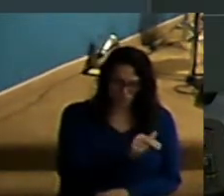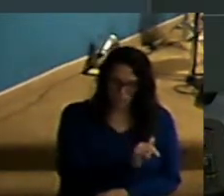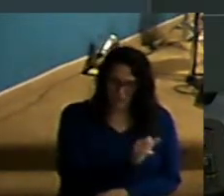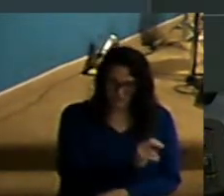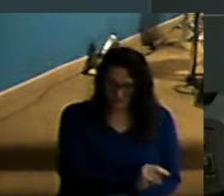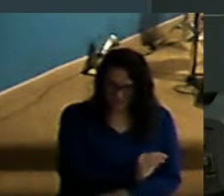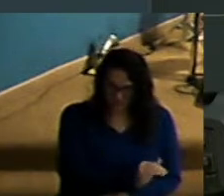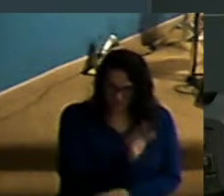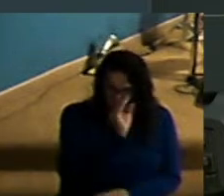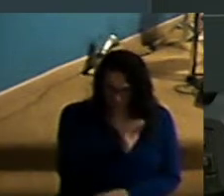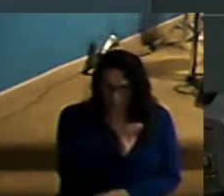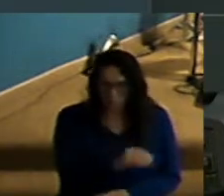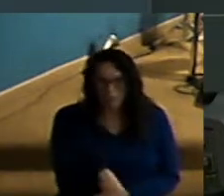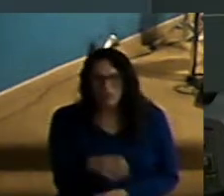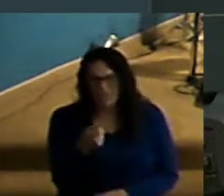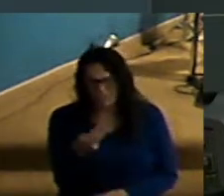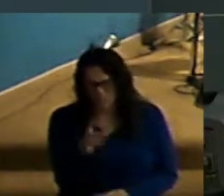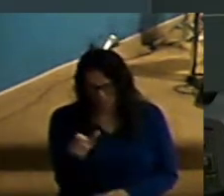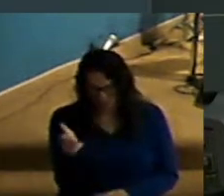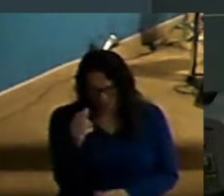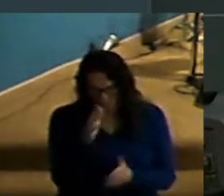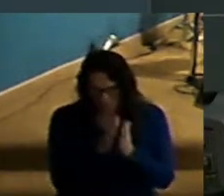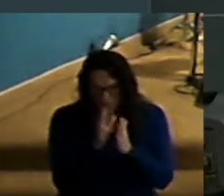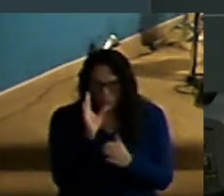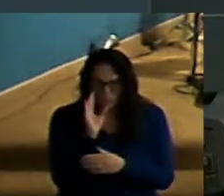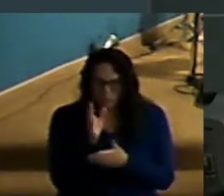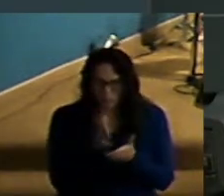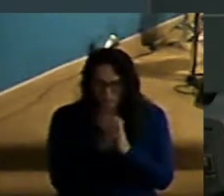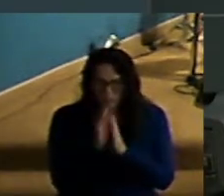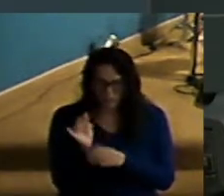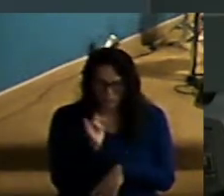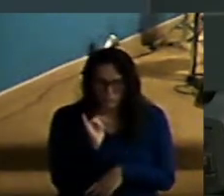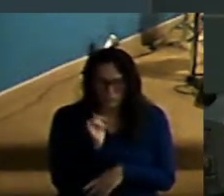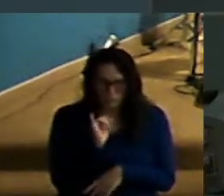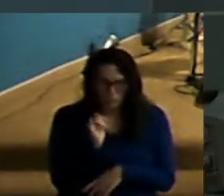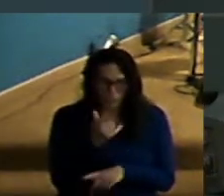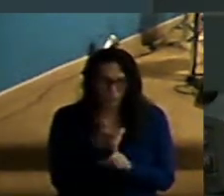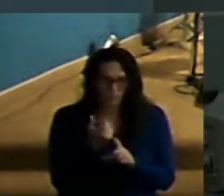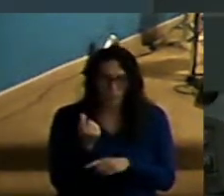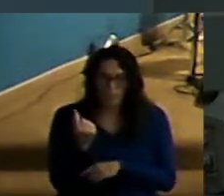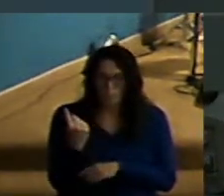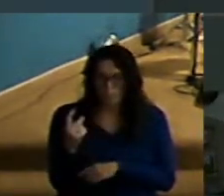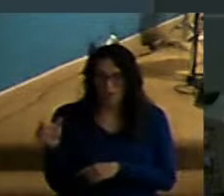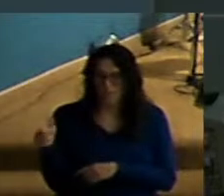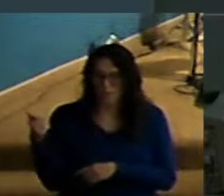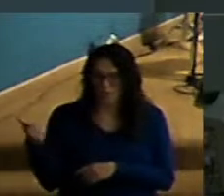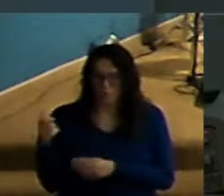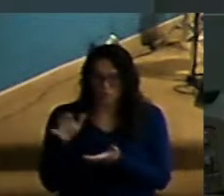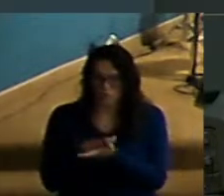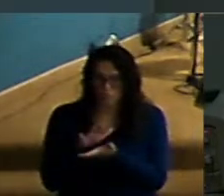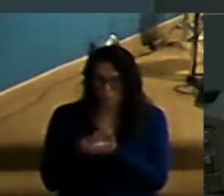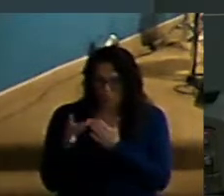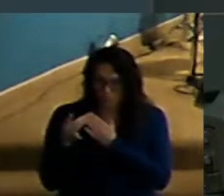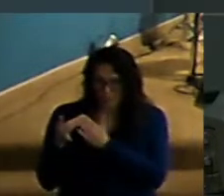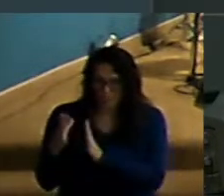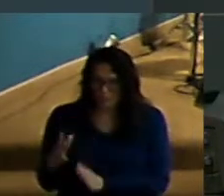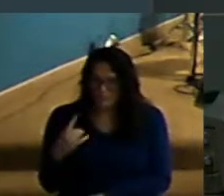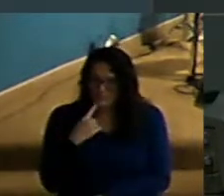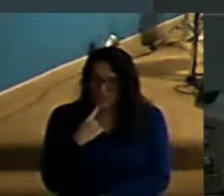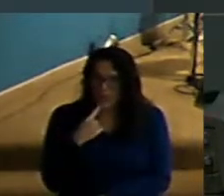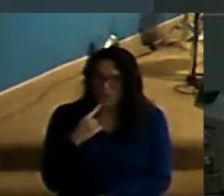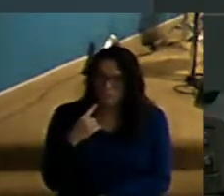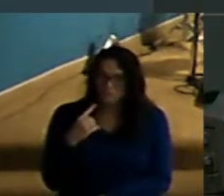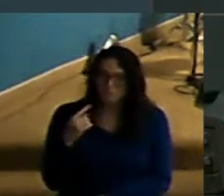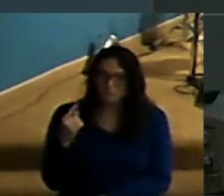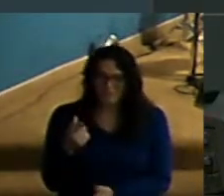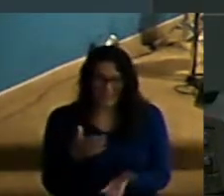Grayson. I got some other prayer requests as well from one of the other leaders in our school. It says, I